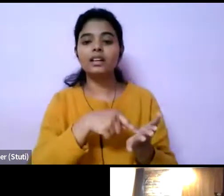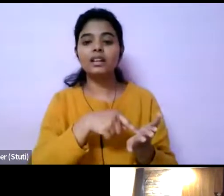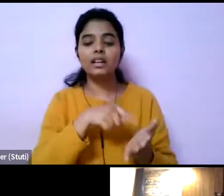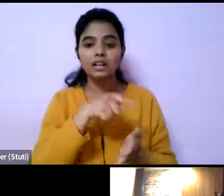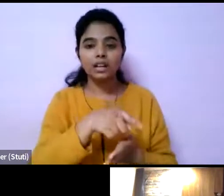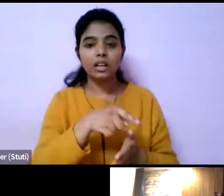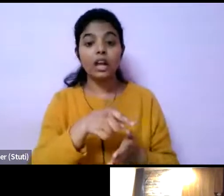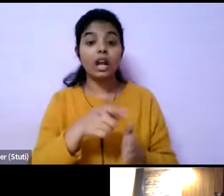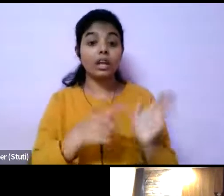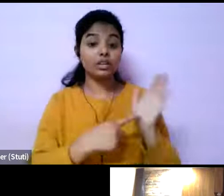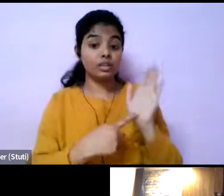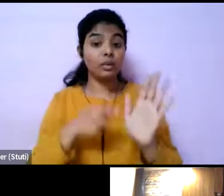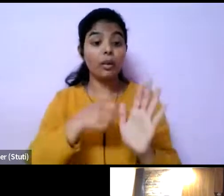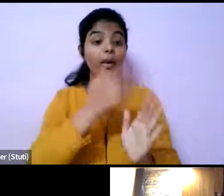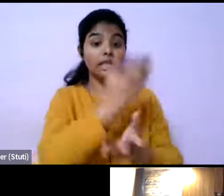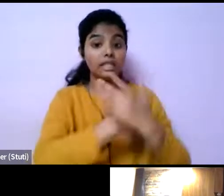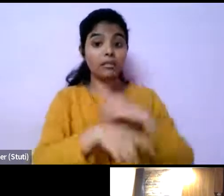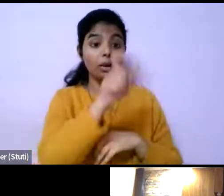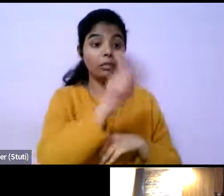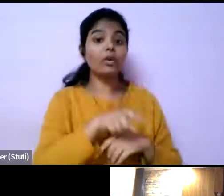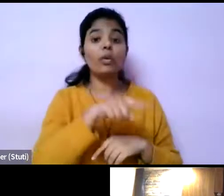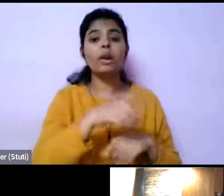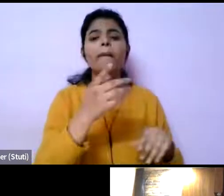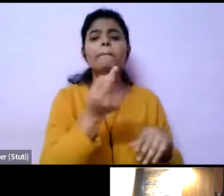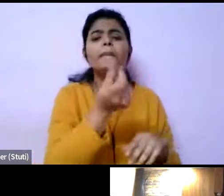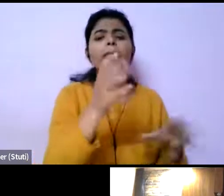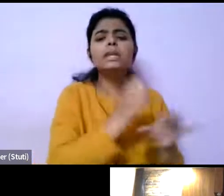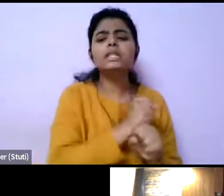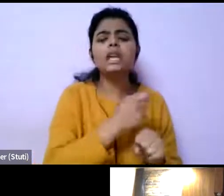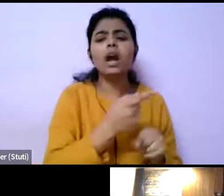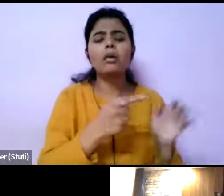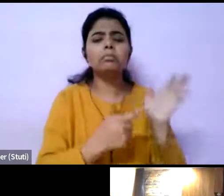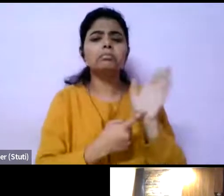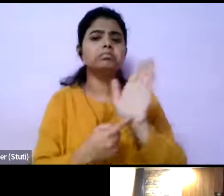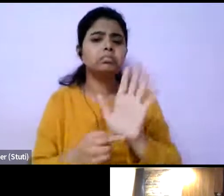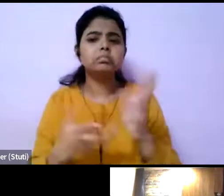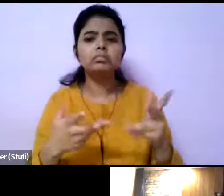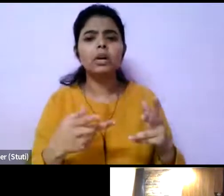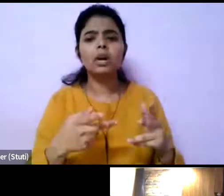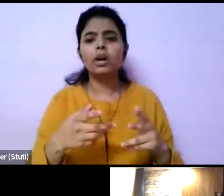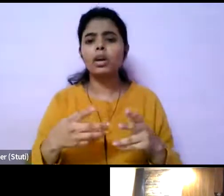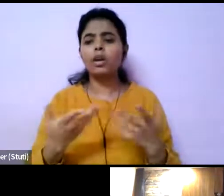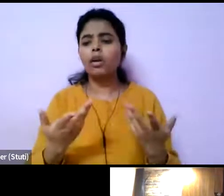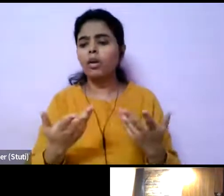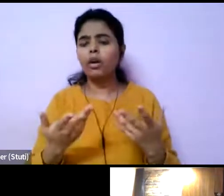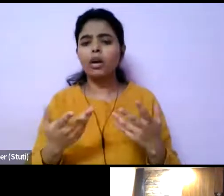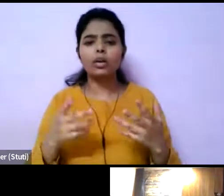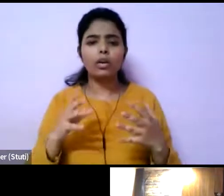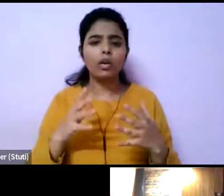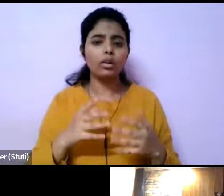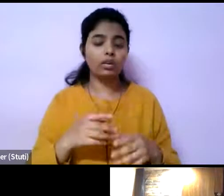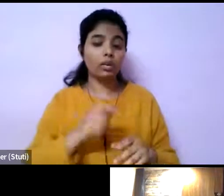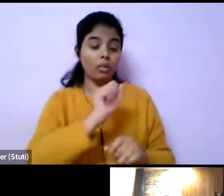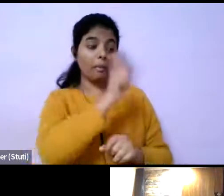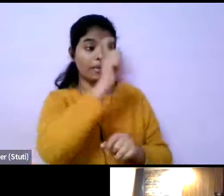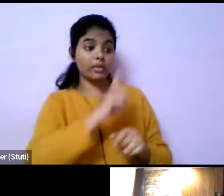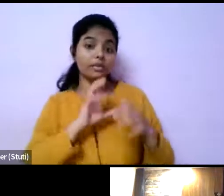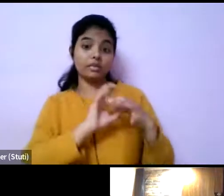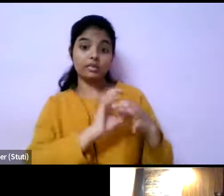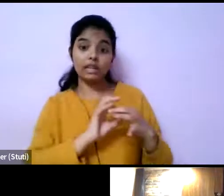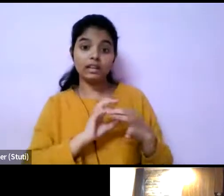the performer or the lack of disability of the performer, corresponds to or relates to the character,